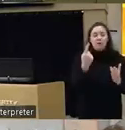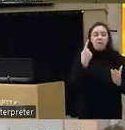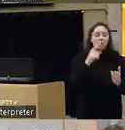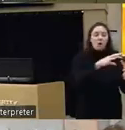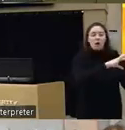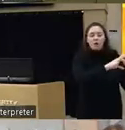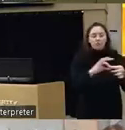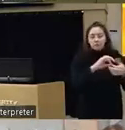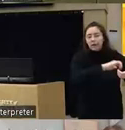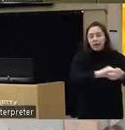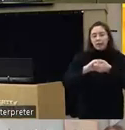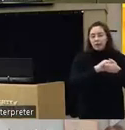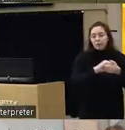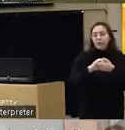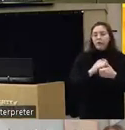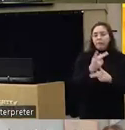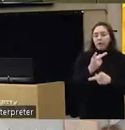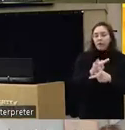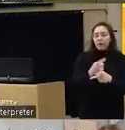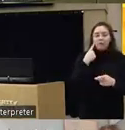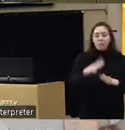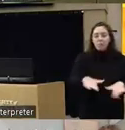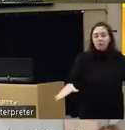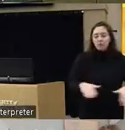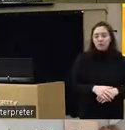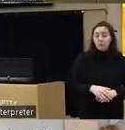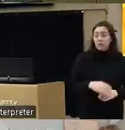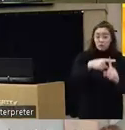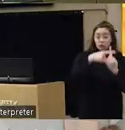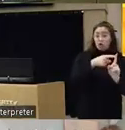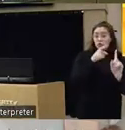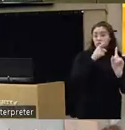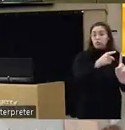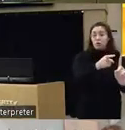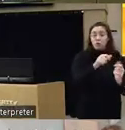in pediatrics. So one can take a treat to target approach and use several